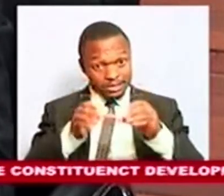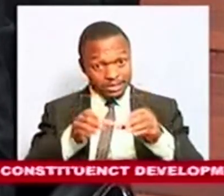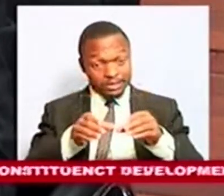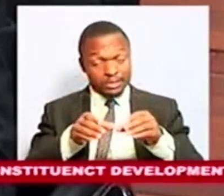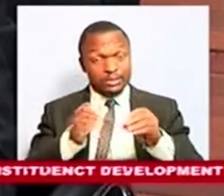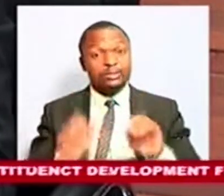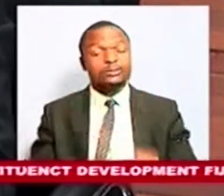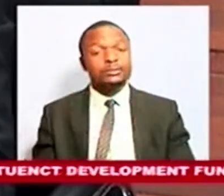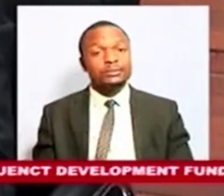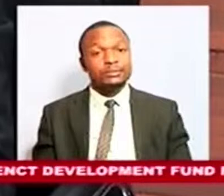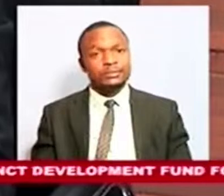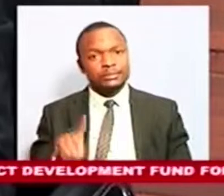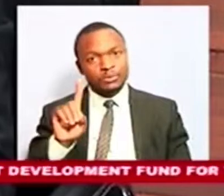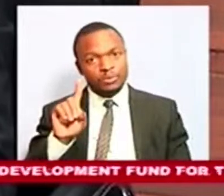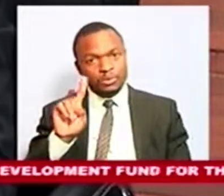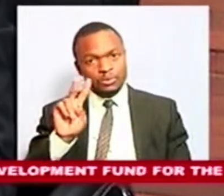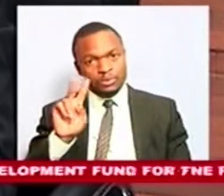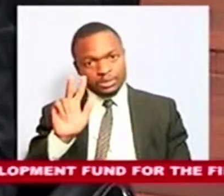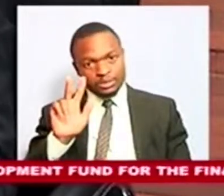about 4,